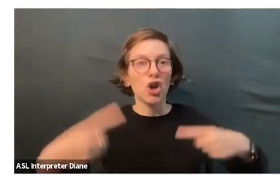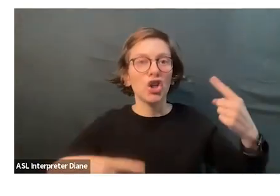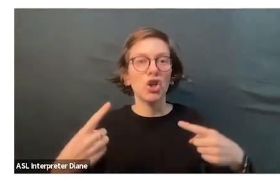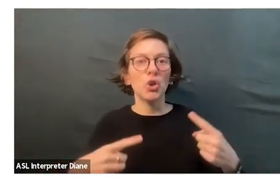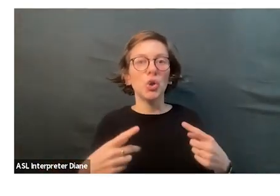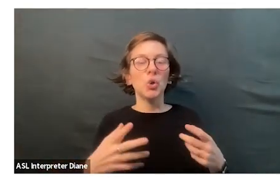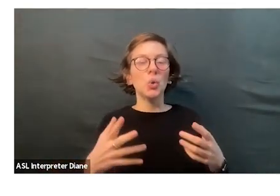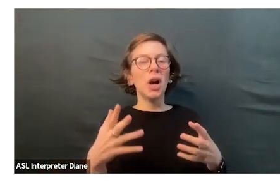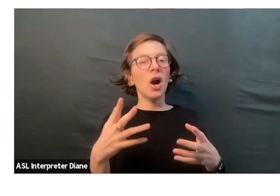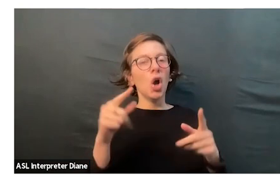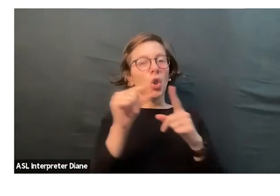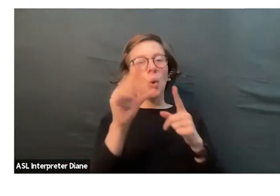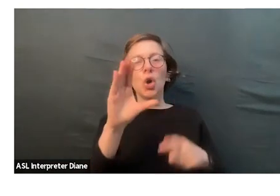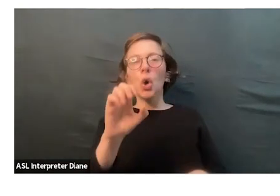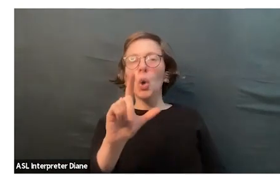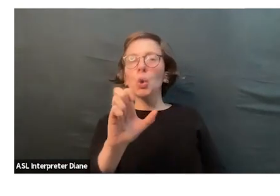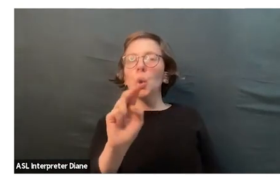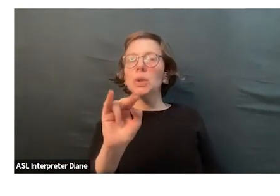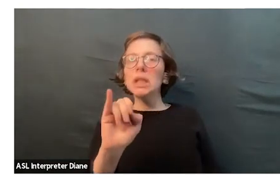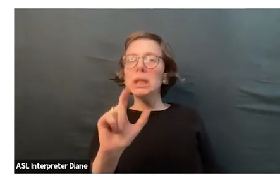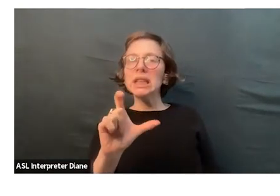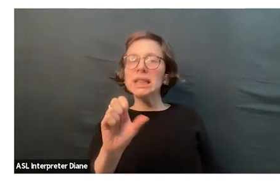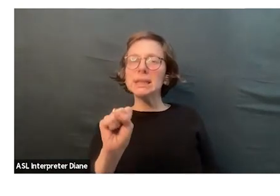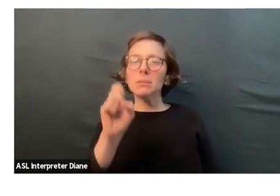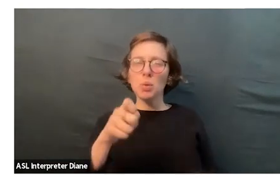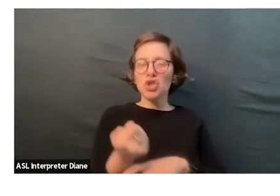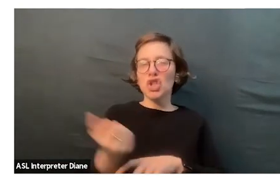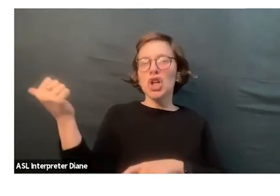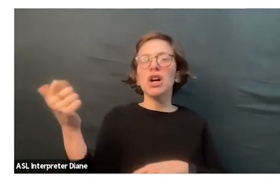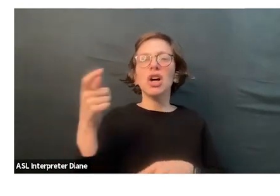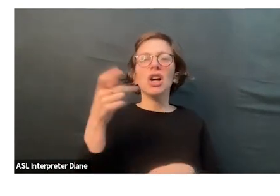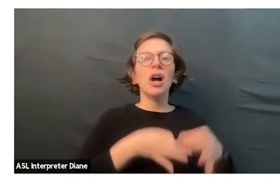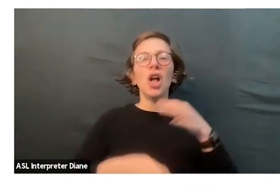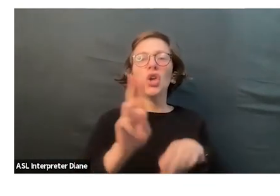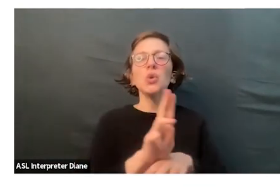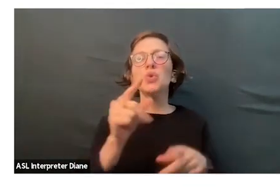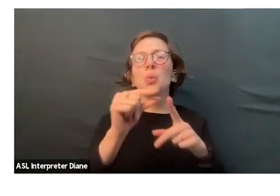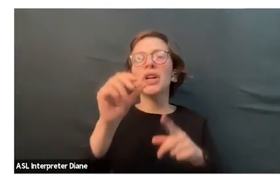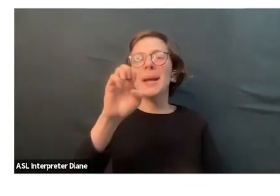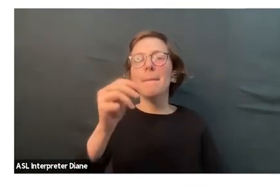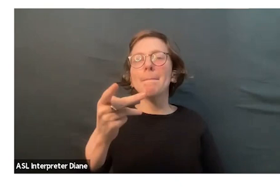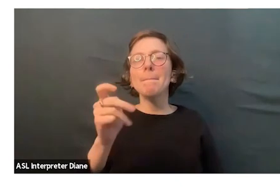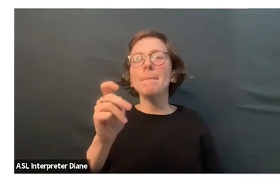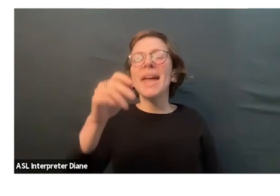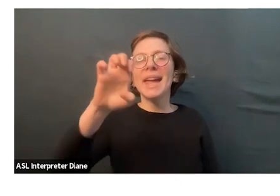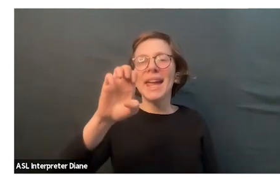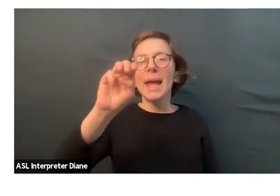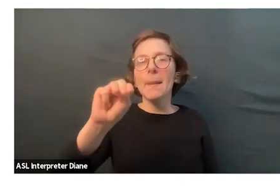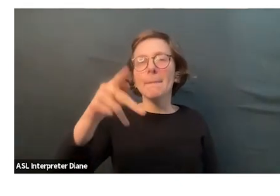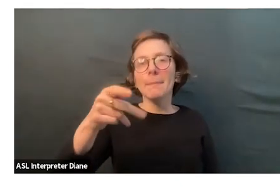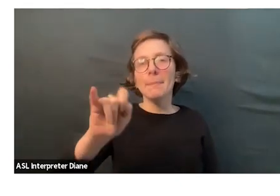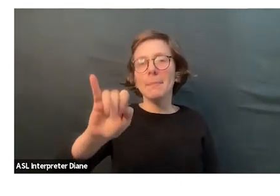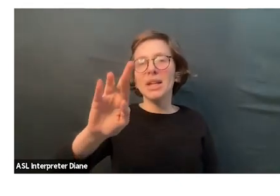sense. That's a really great question. I think that in the realm of cultural studies, we refer